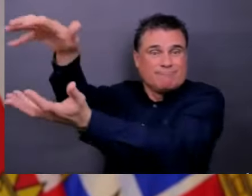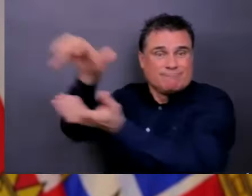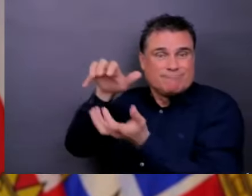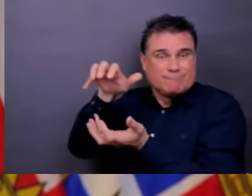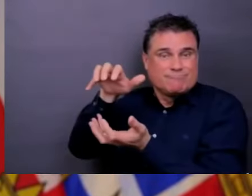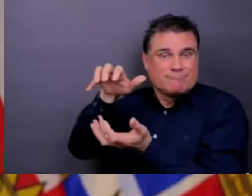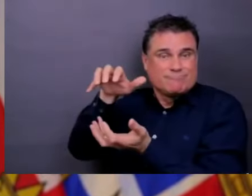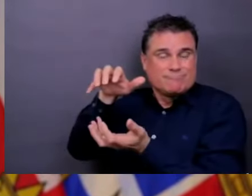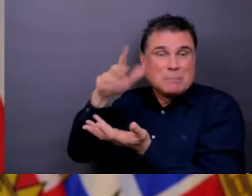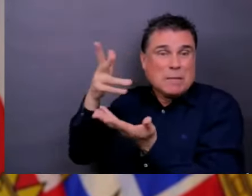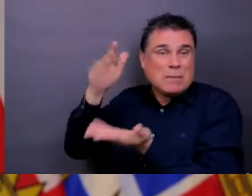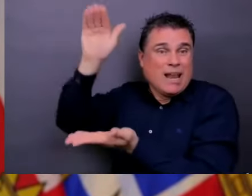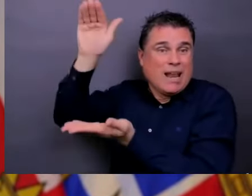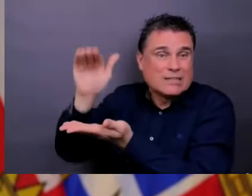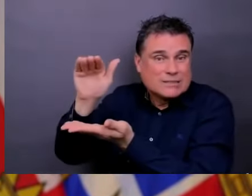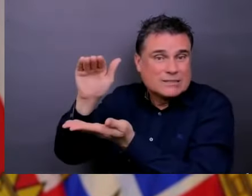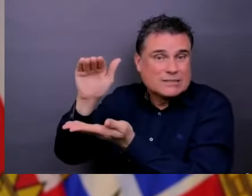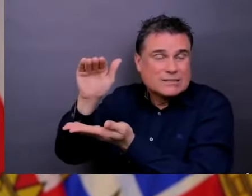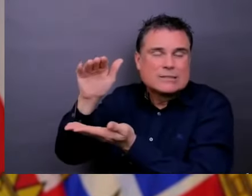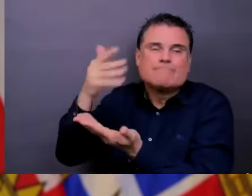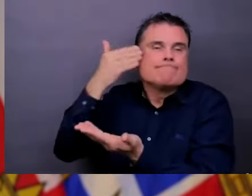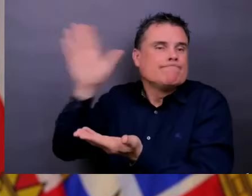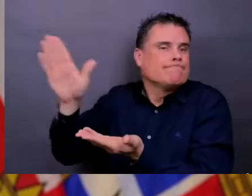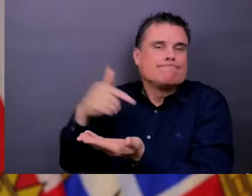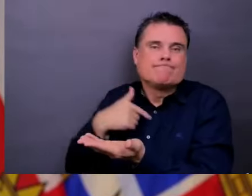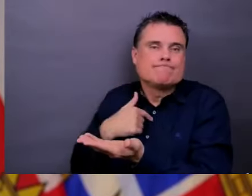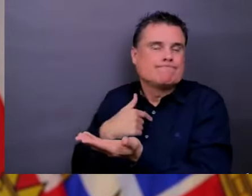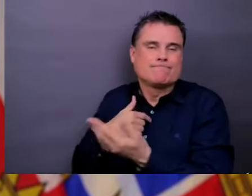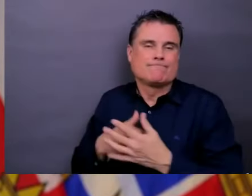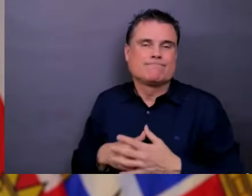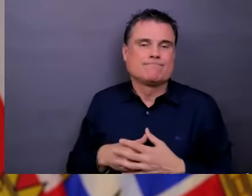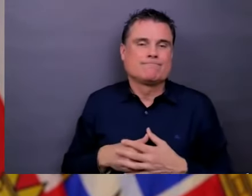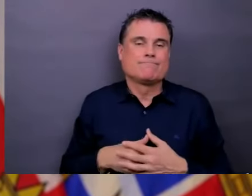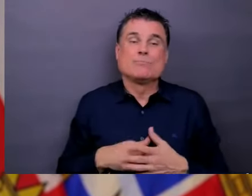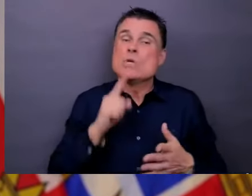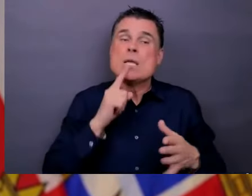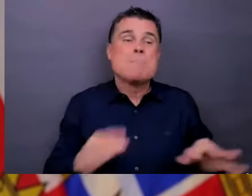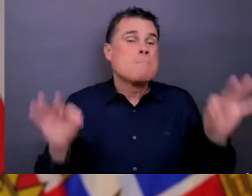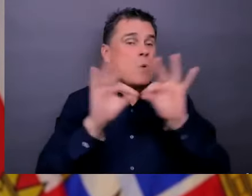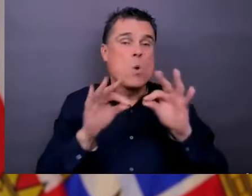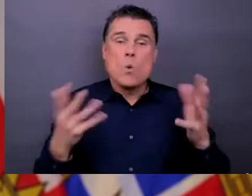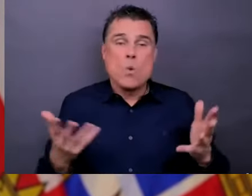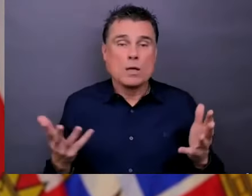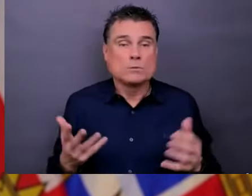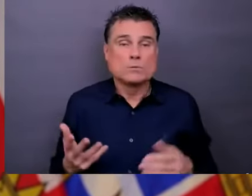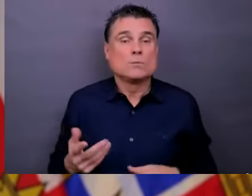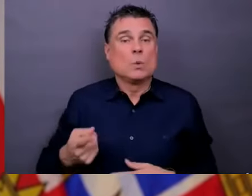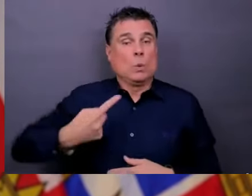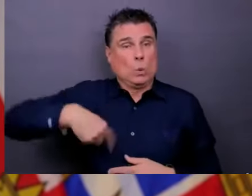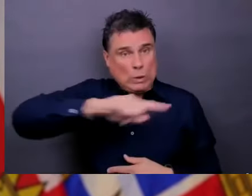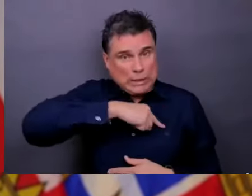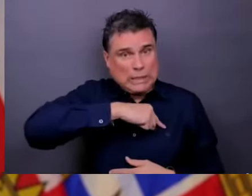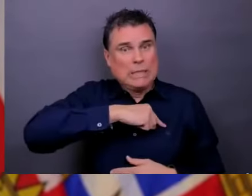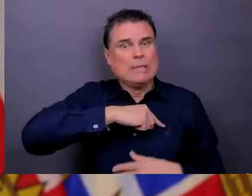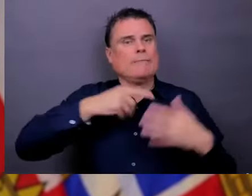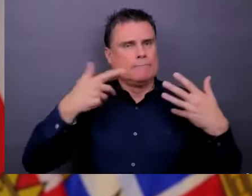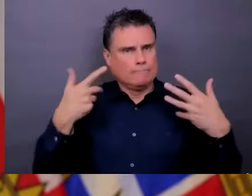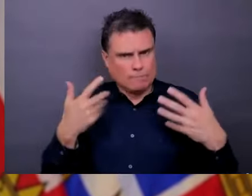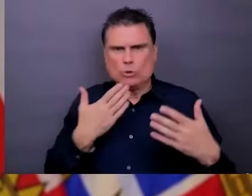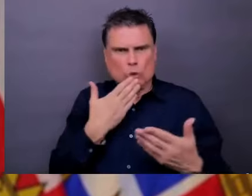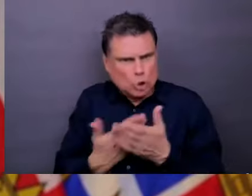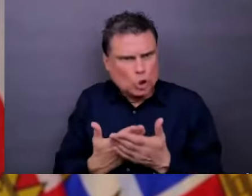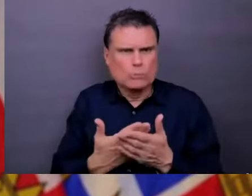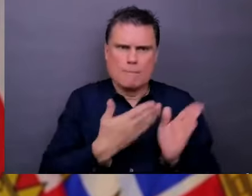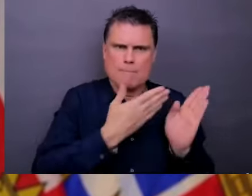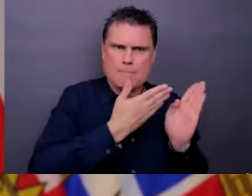that supports that we have a very strong and robust immune response to the first dose that lasts for the short term.